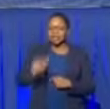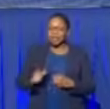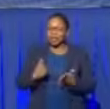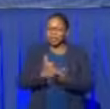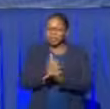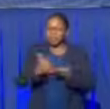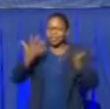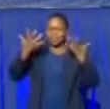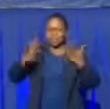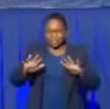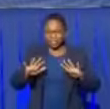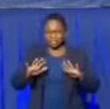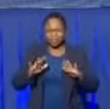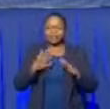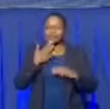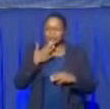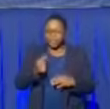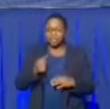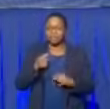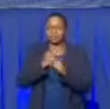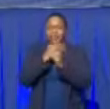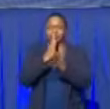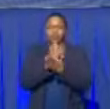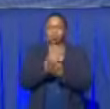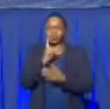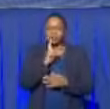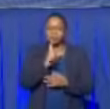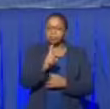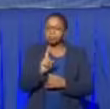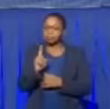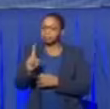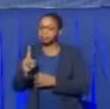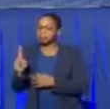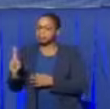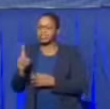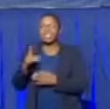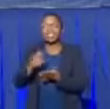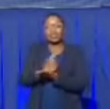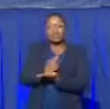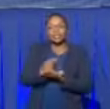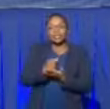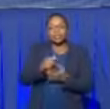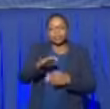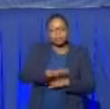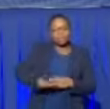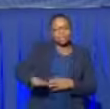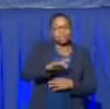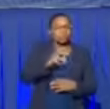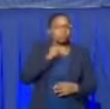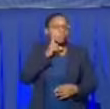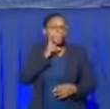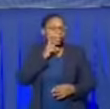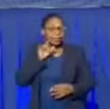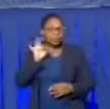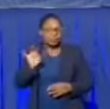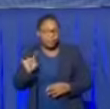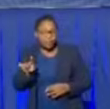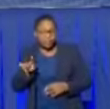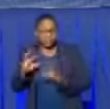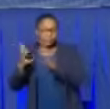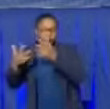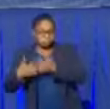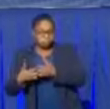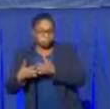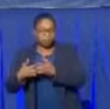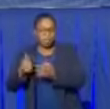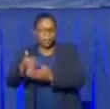to stations, to check whether they are presenting at the correct voting station. To do so, a voter may send their